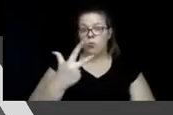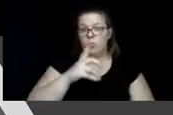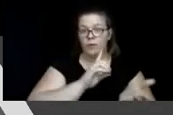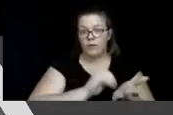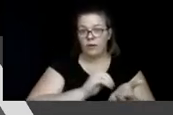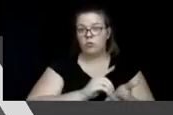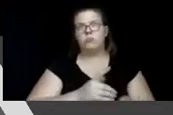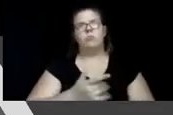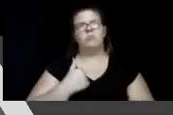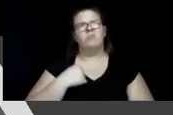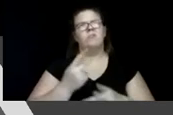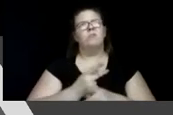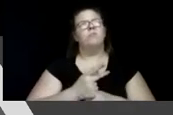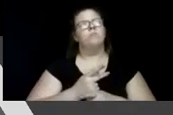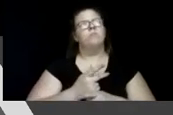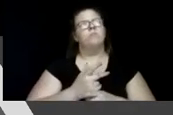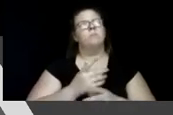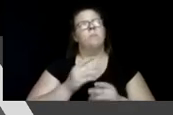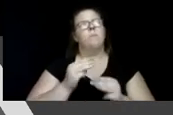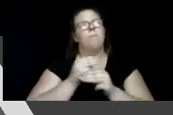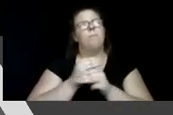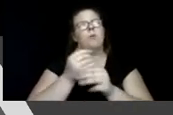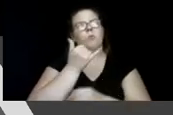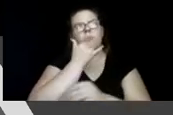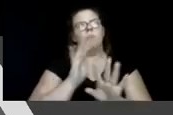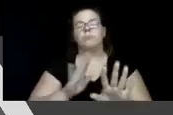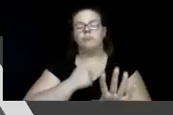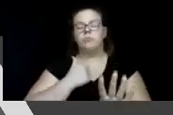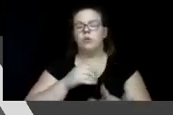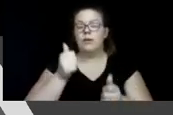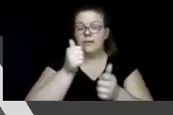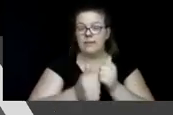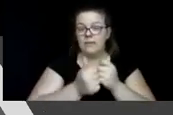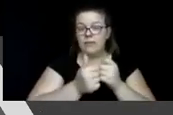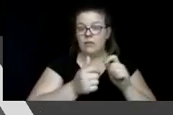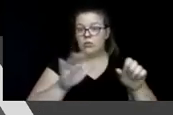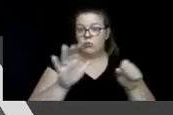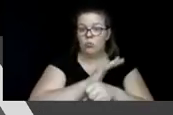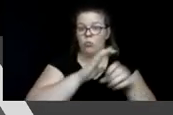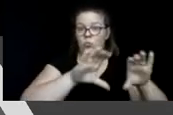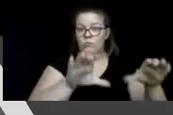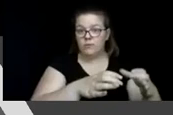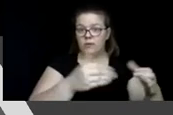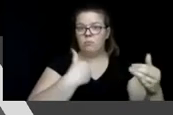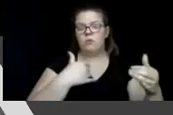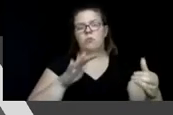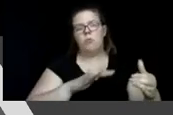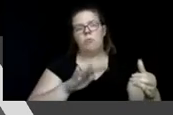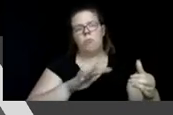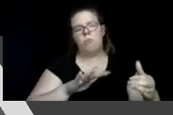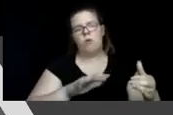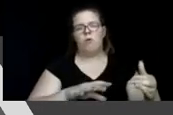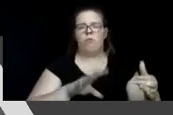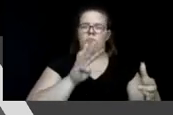oh, I'm doing my math wrong. I'm sorry. So each whole team has about 4,000 people. So each doctor would